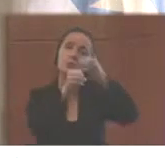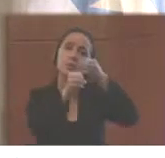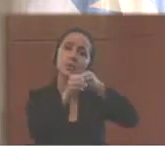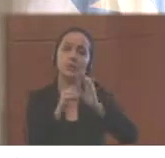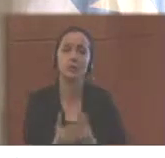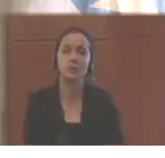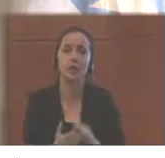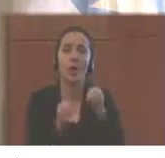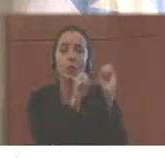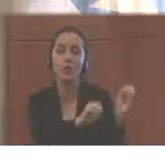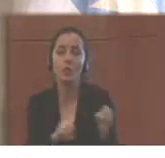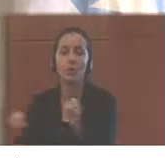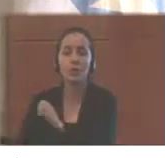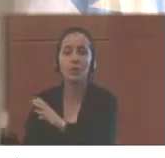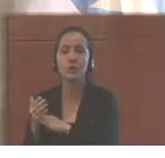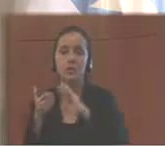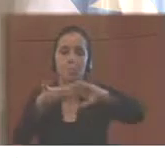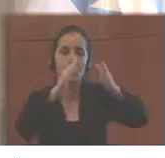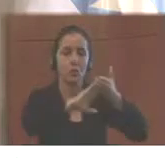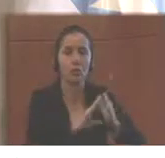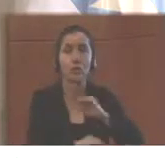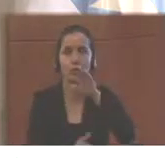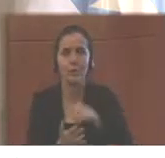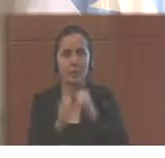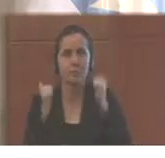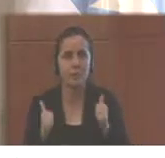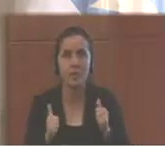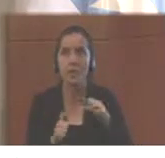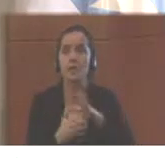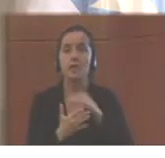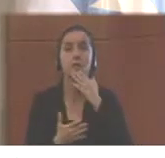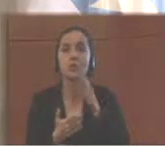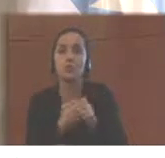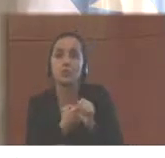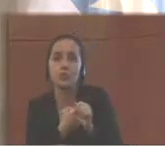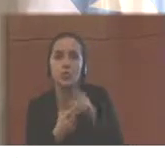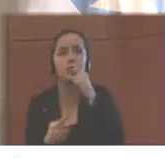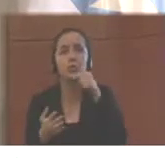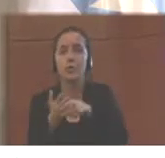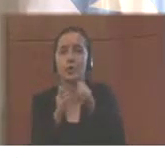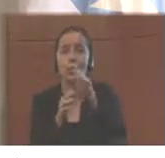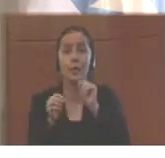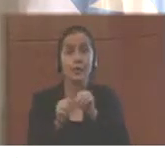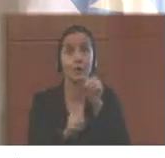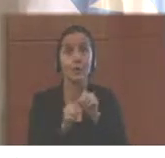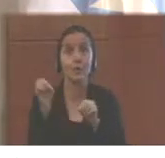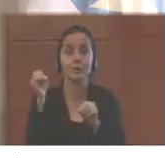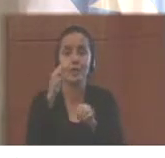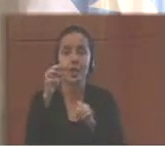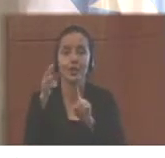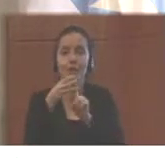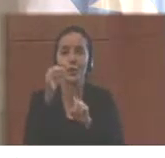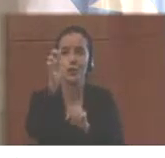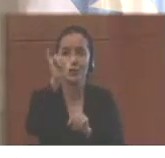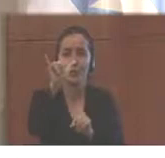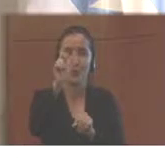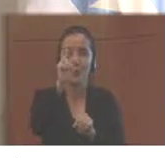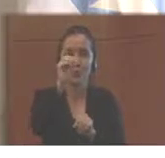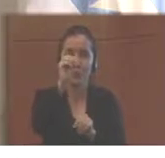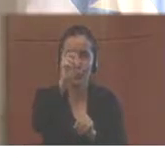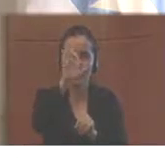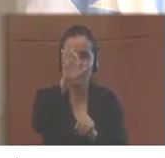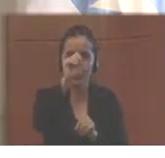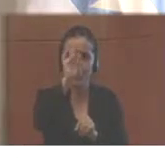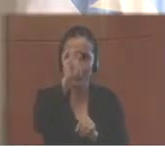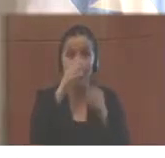for Emergencies program. If you go on YouTube and you type ODPM official, you can have a lot more information on CORE.